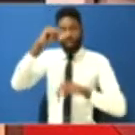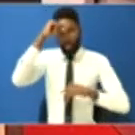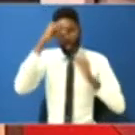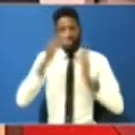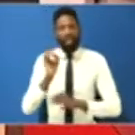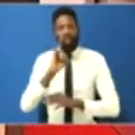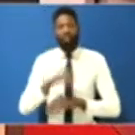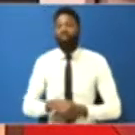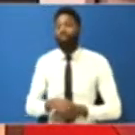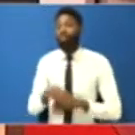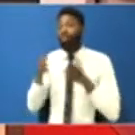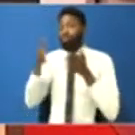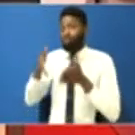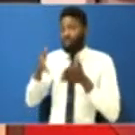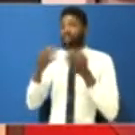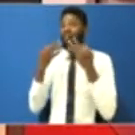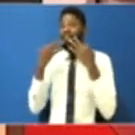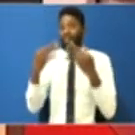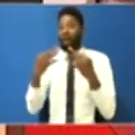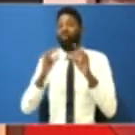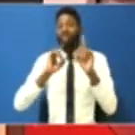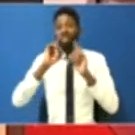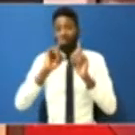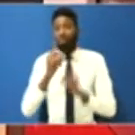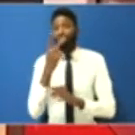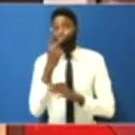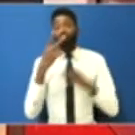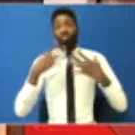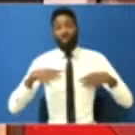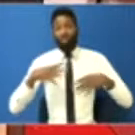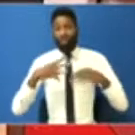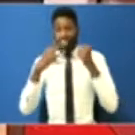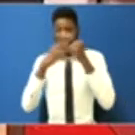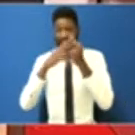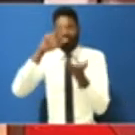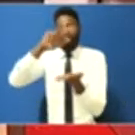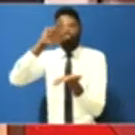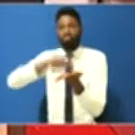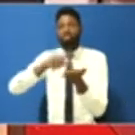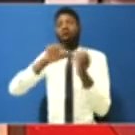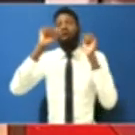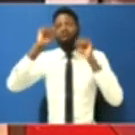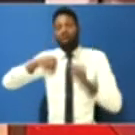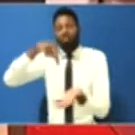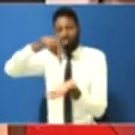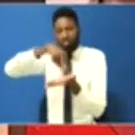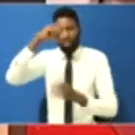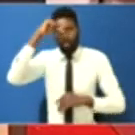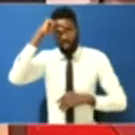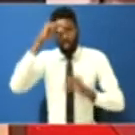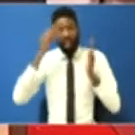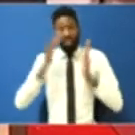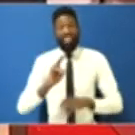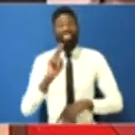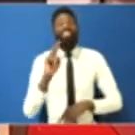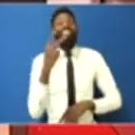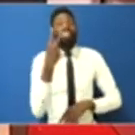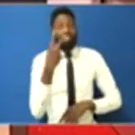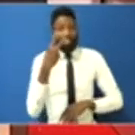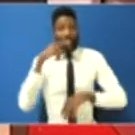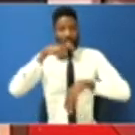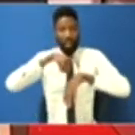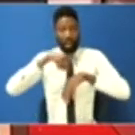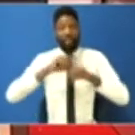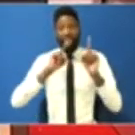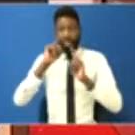this is the final of two debates involving the nine candidates cleared to run for governor in the second debate we are hosting senator johnson